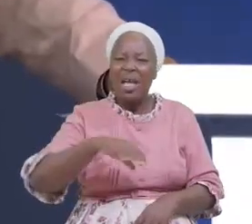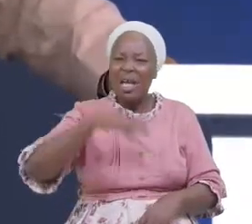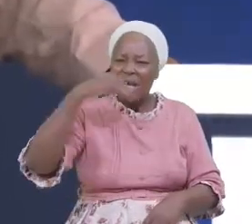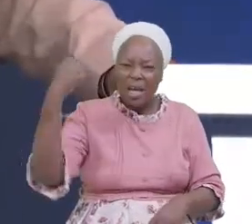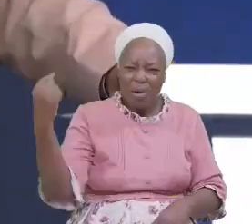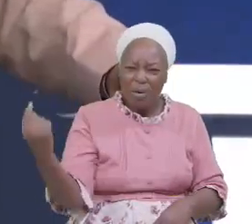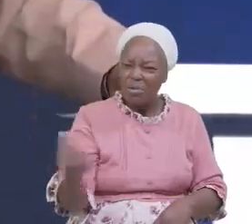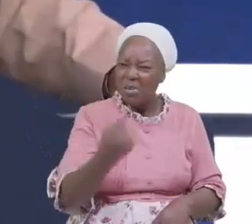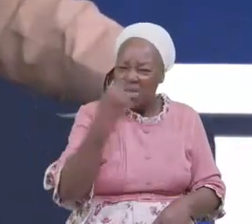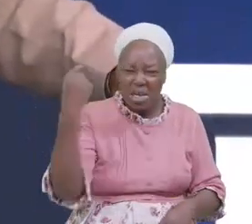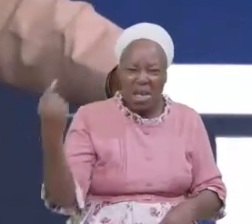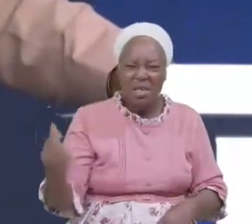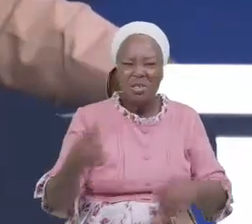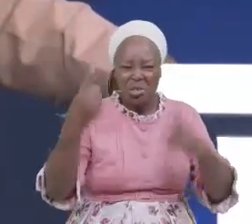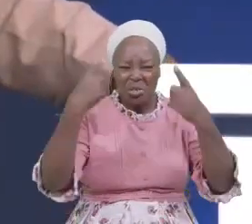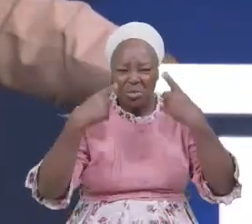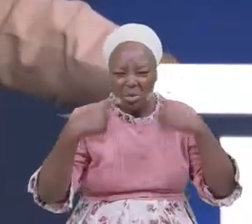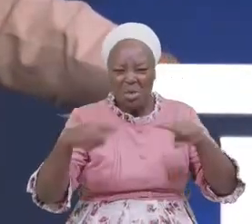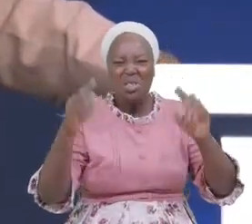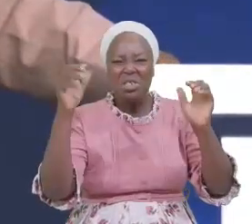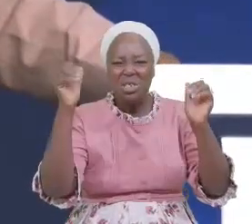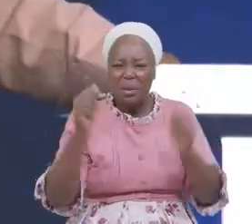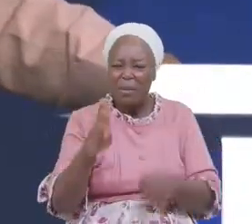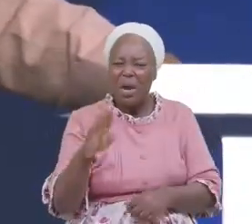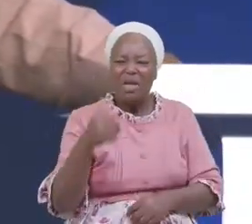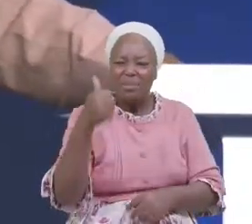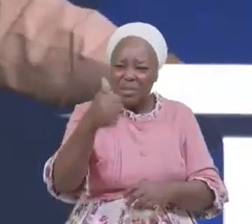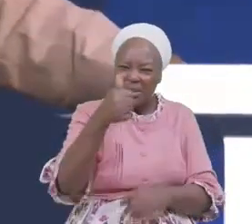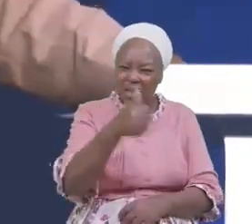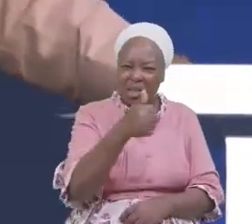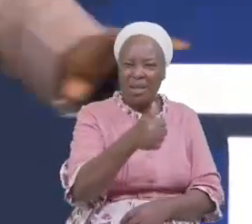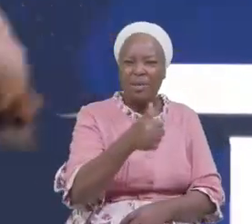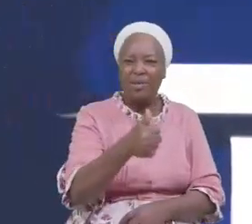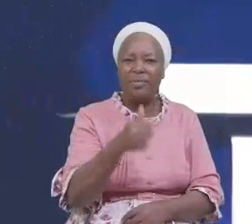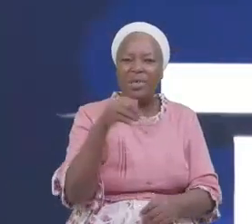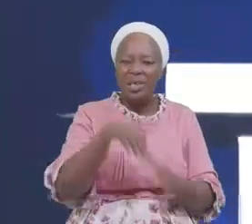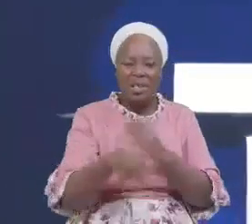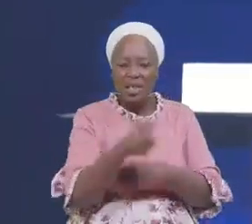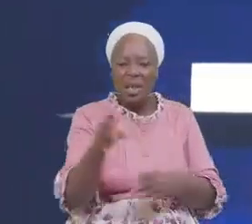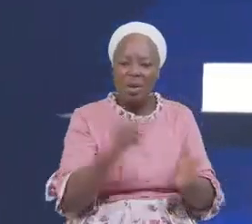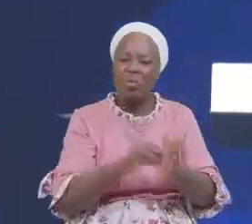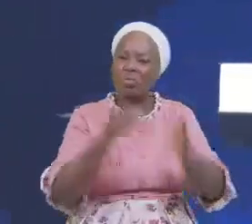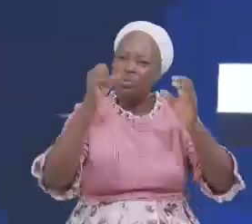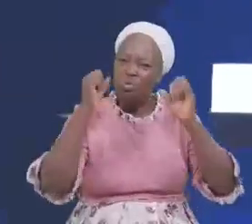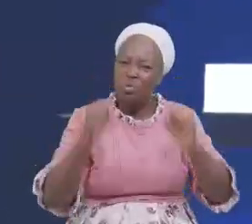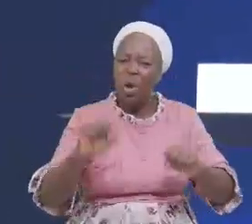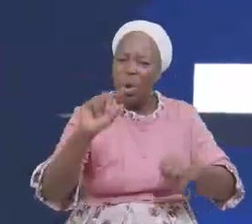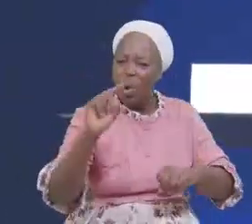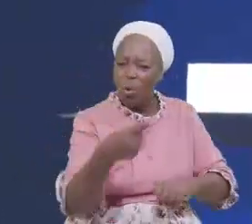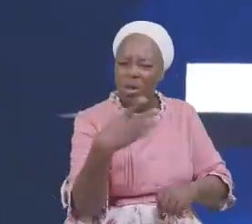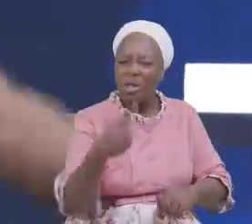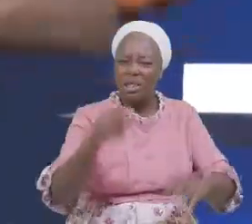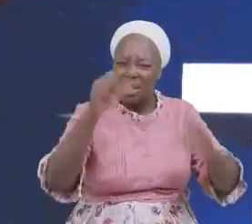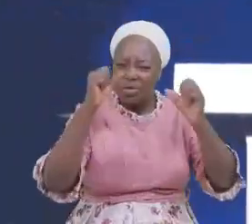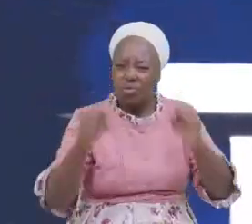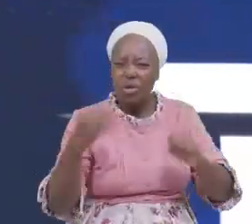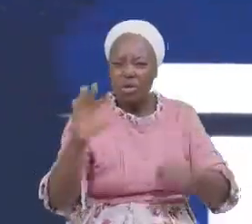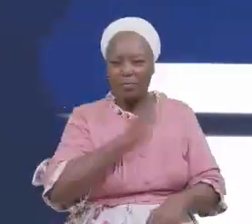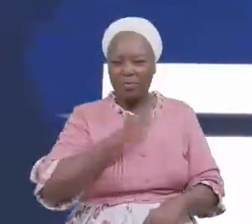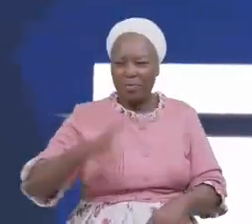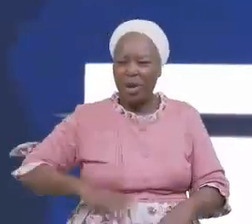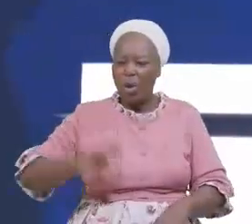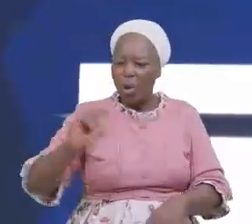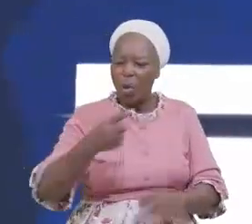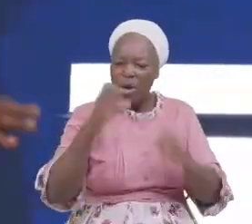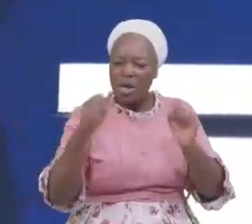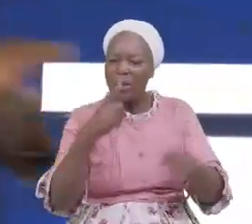overcoming sin by themselves in their own strength. Only the strength of Christ, only the